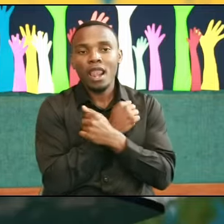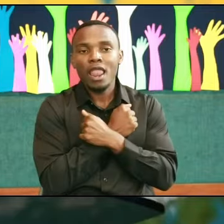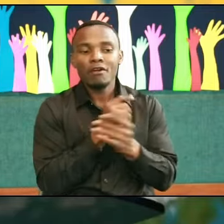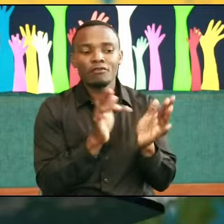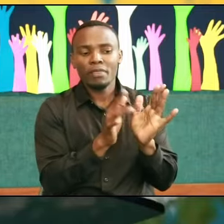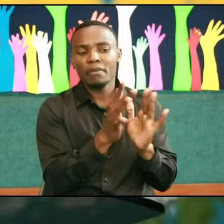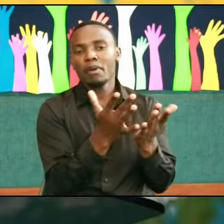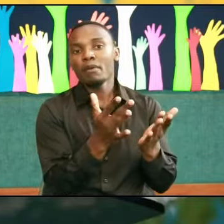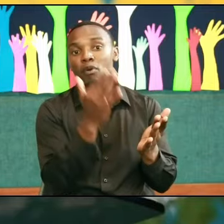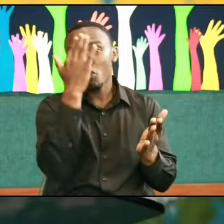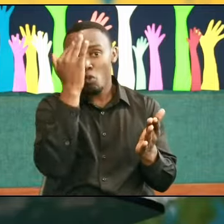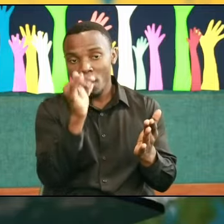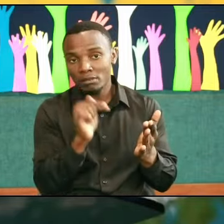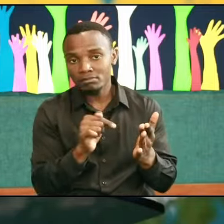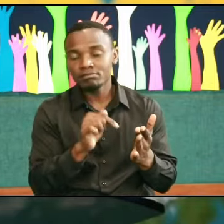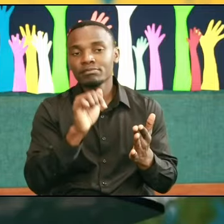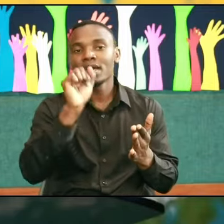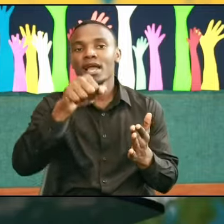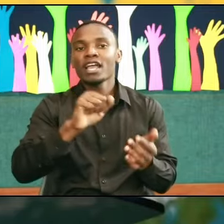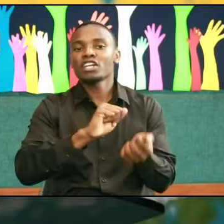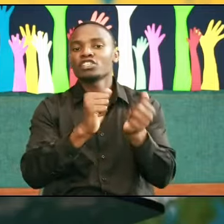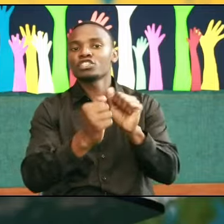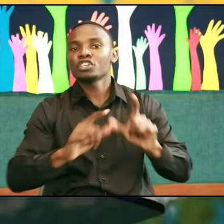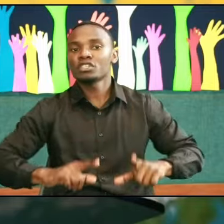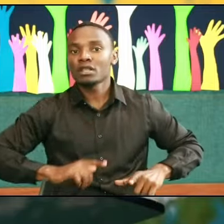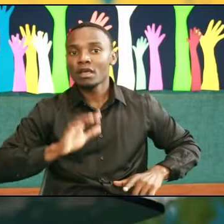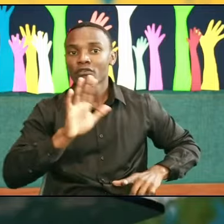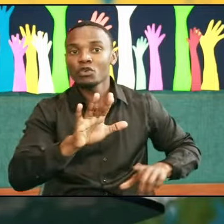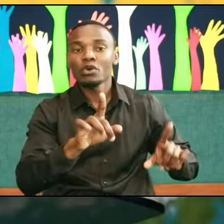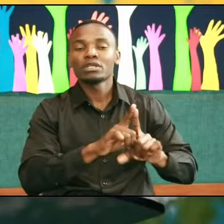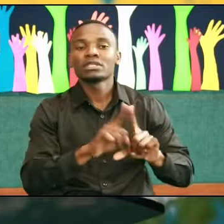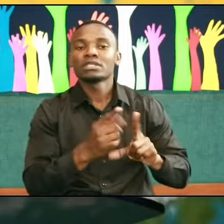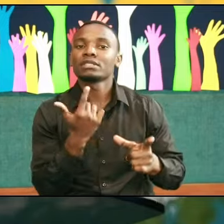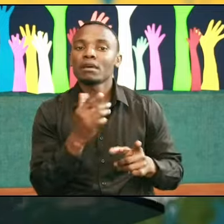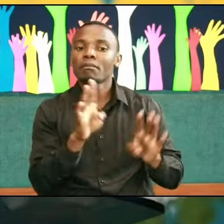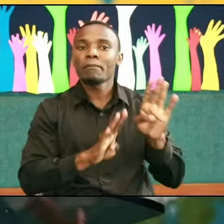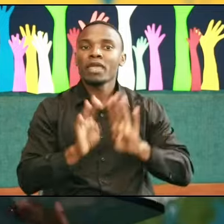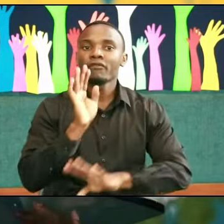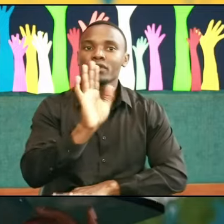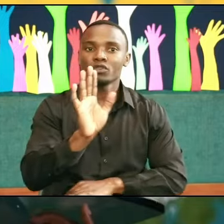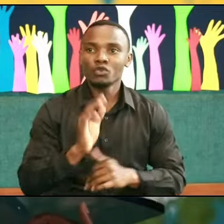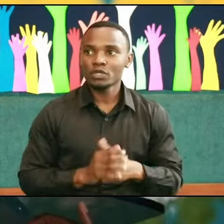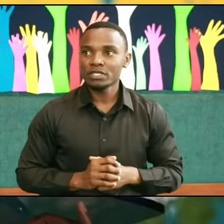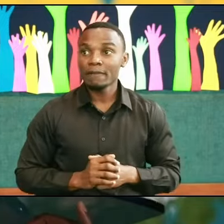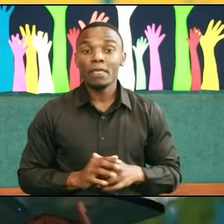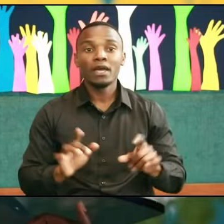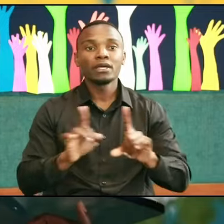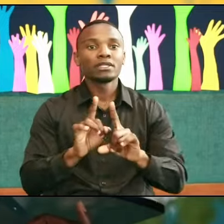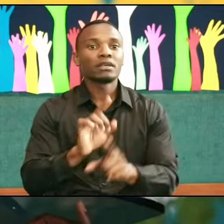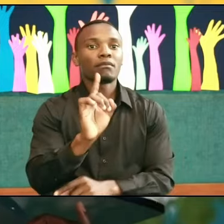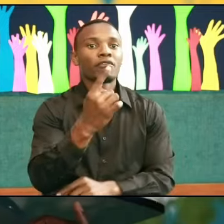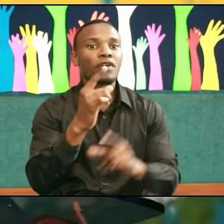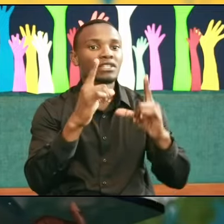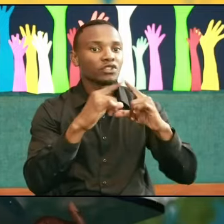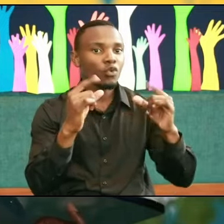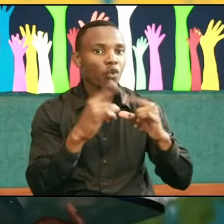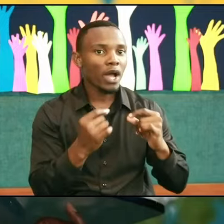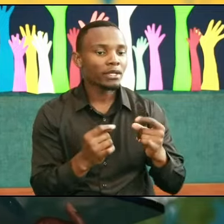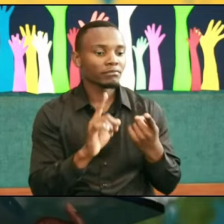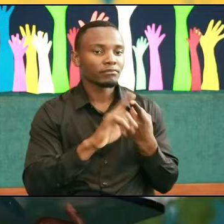can change your character, can change everything about your life. Four words here. The first word,